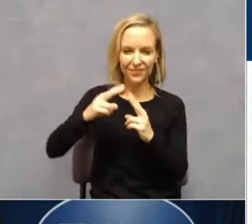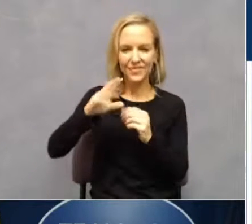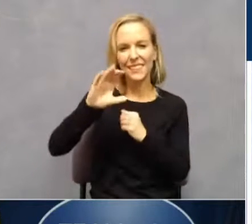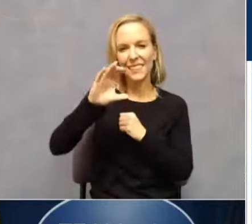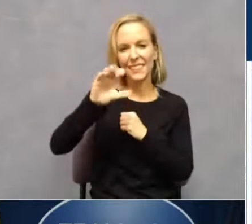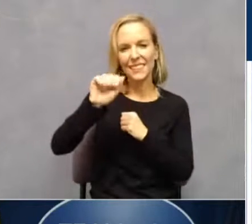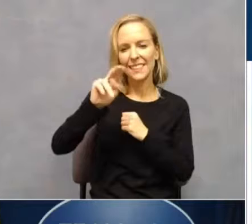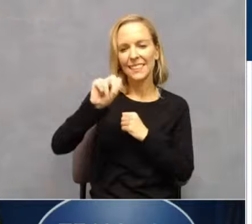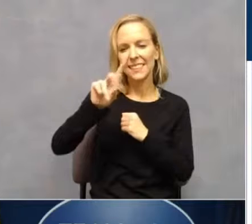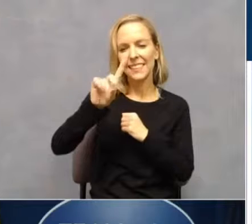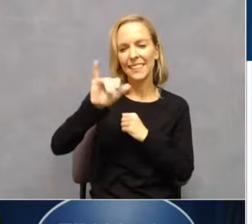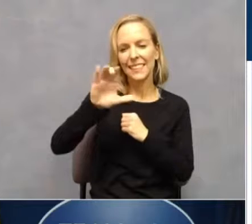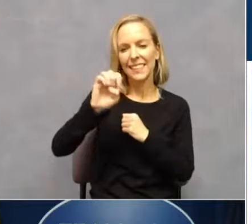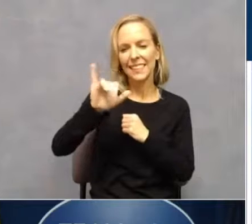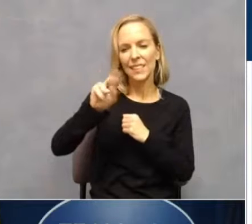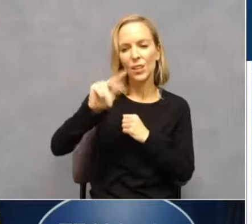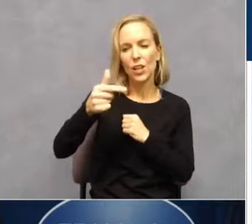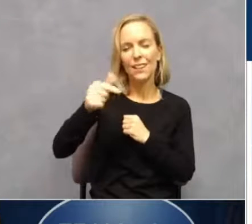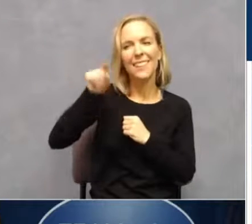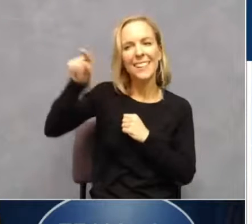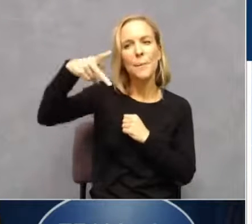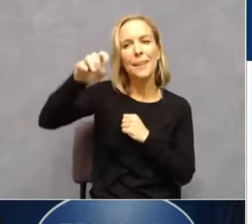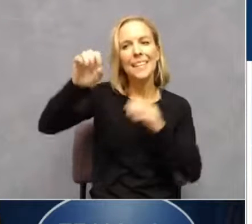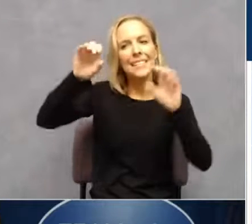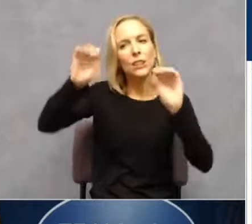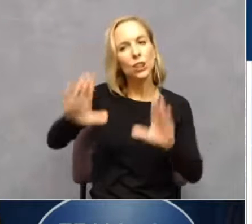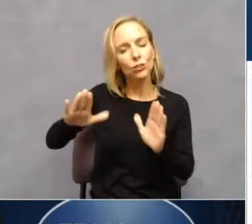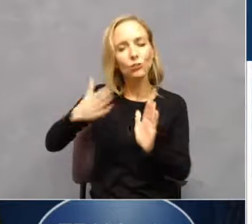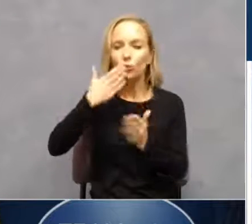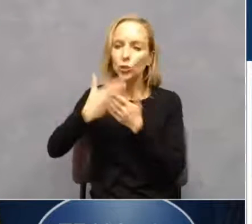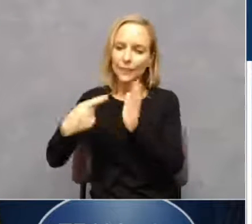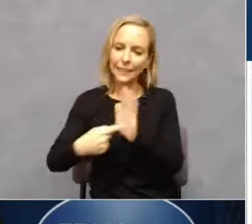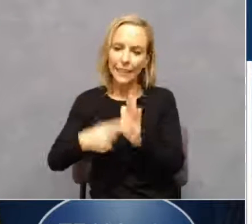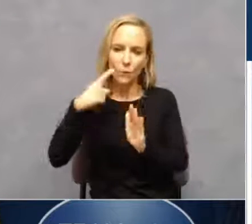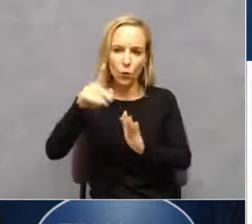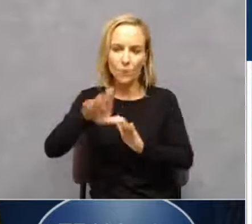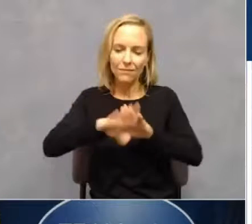the PE teacher there, for being a good example for your kids.